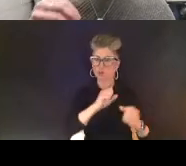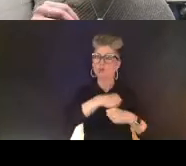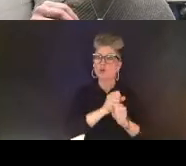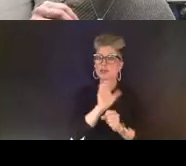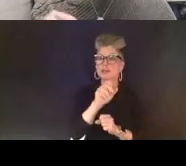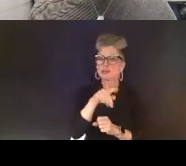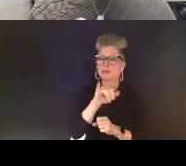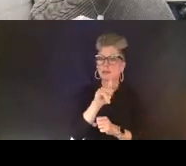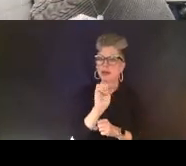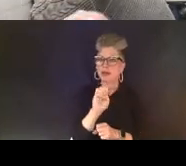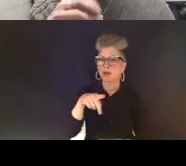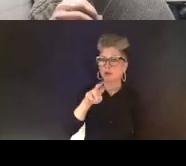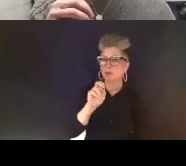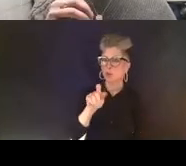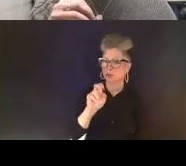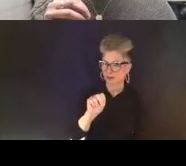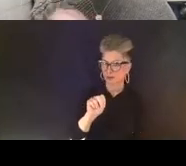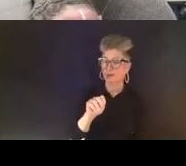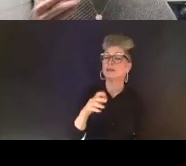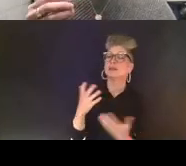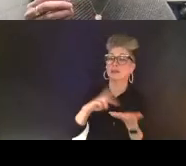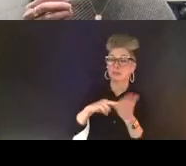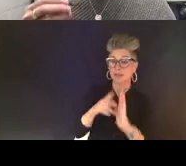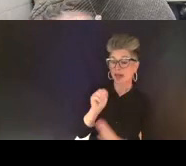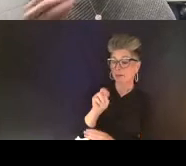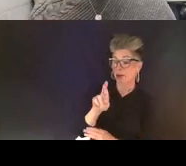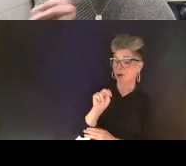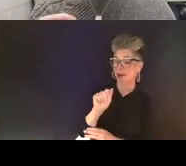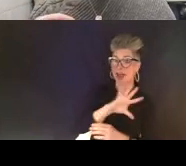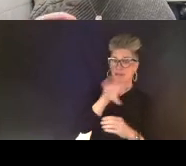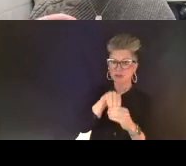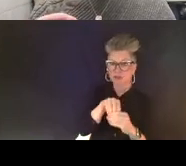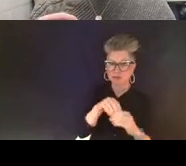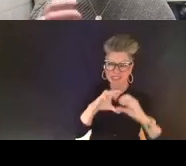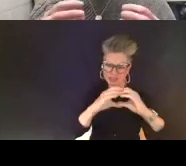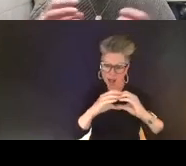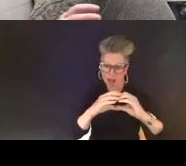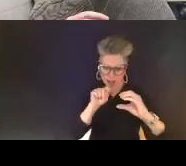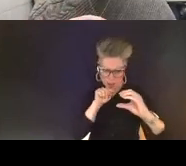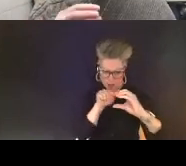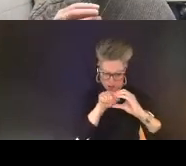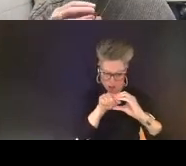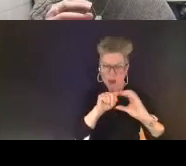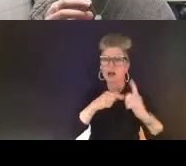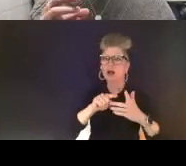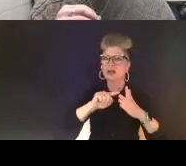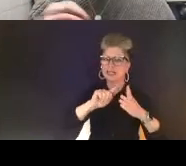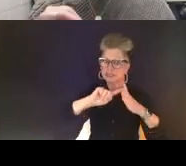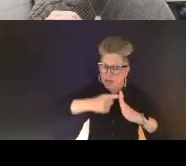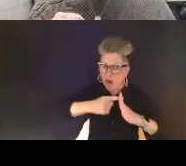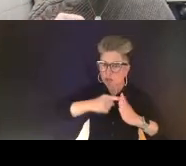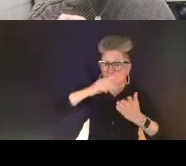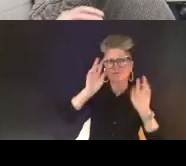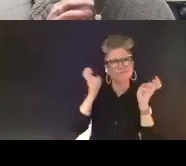into the cell and it induces this learning process. And then the cell actually takes